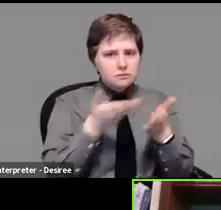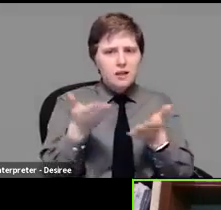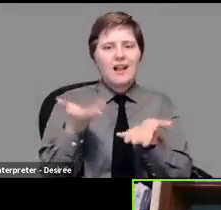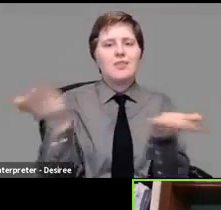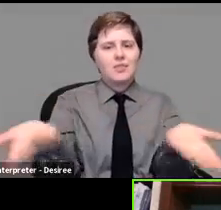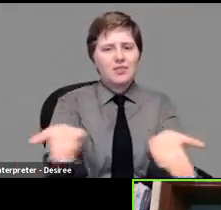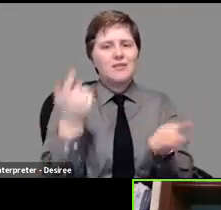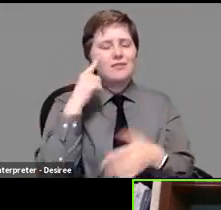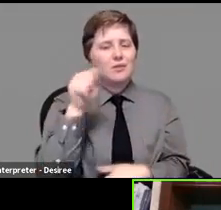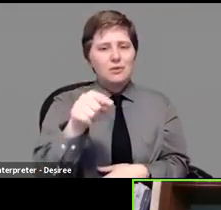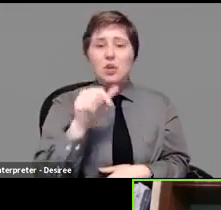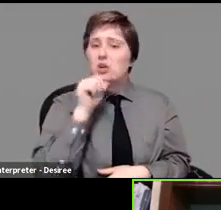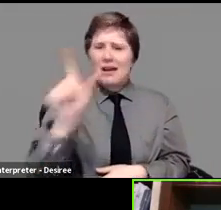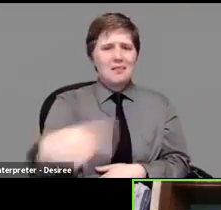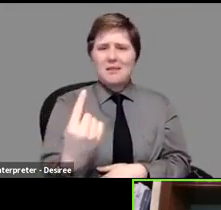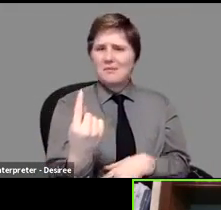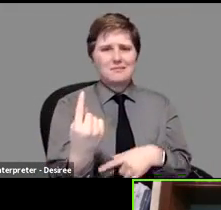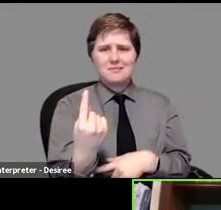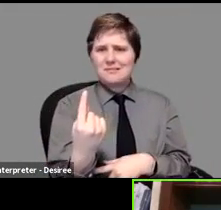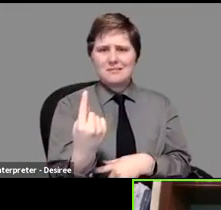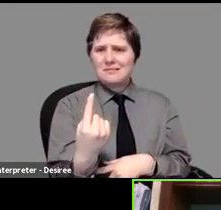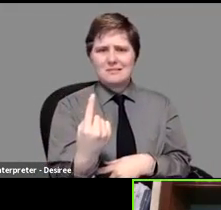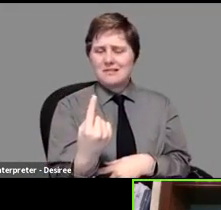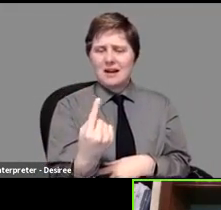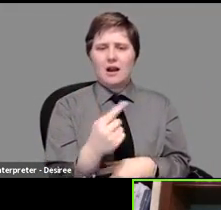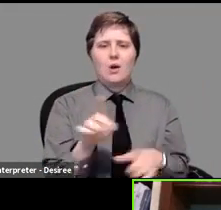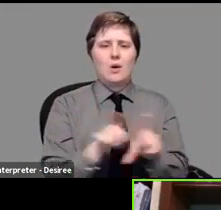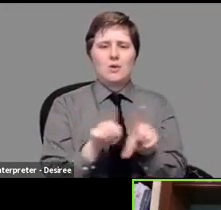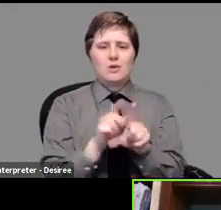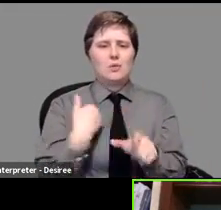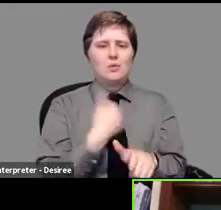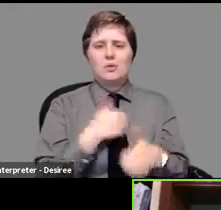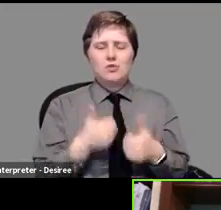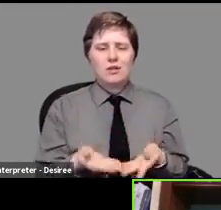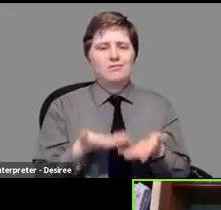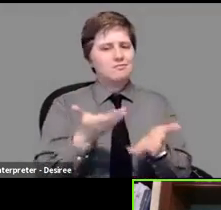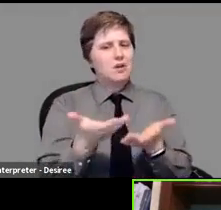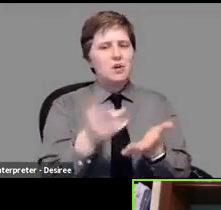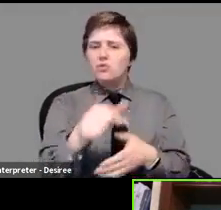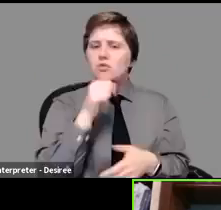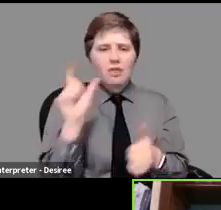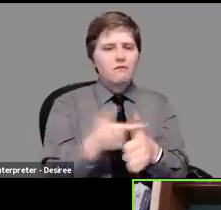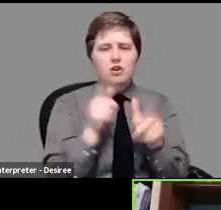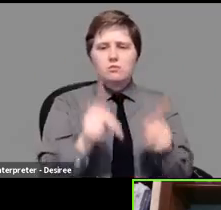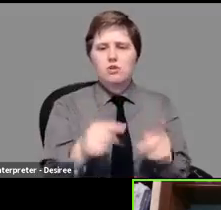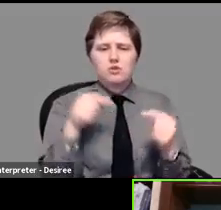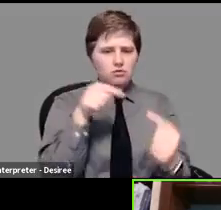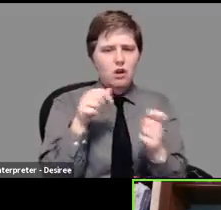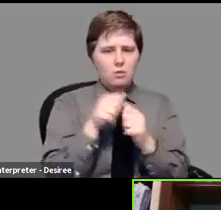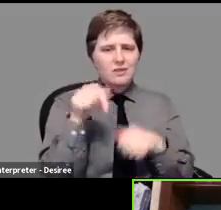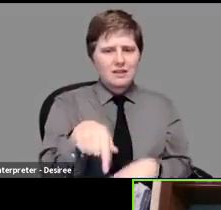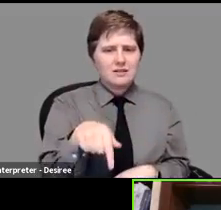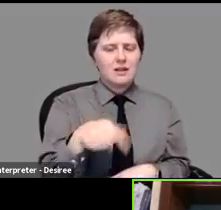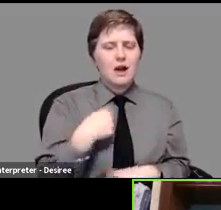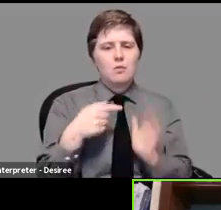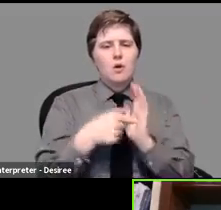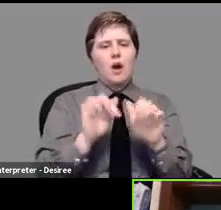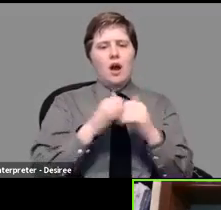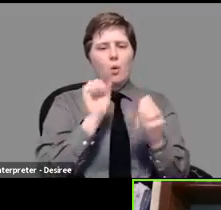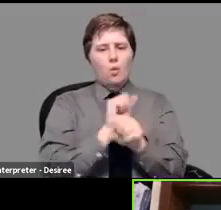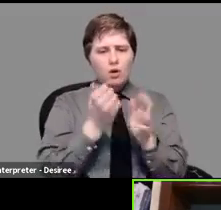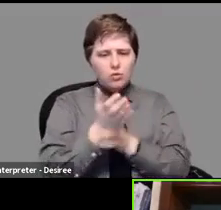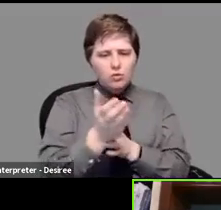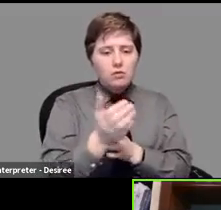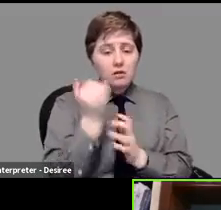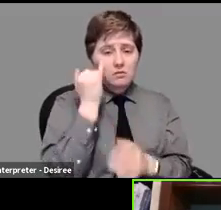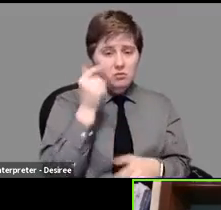for, because you're not alone. That's the thing we also try to convey. Business owner, you're not the first one to have this issue. Let's show you how to work through it. And do you have